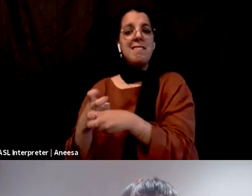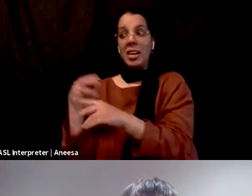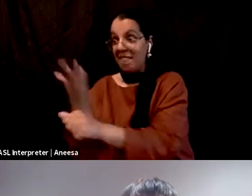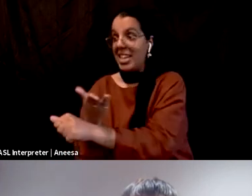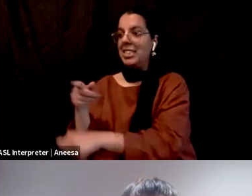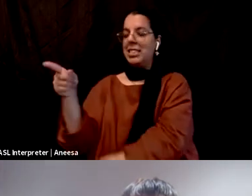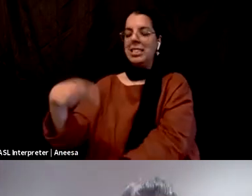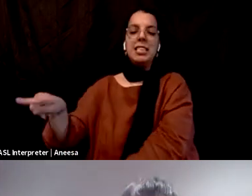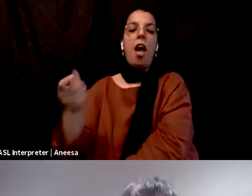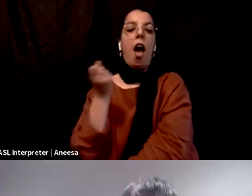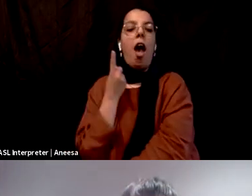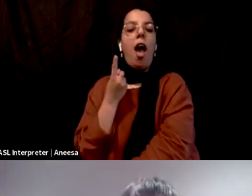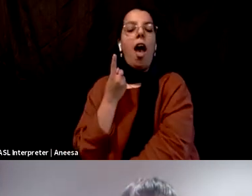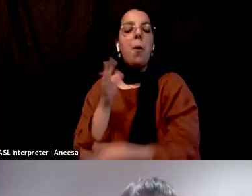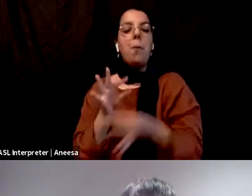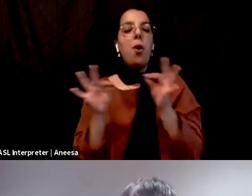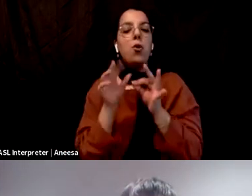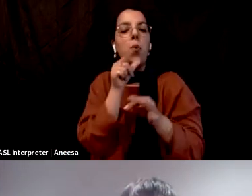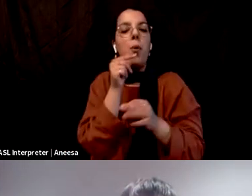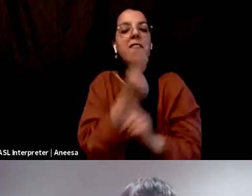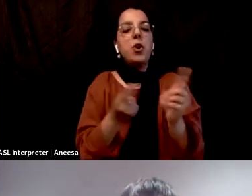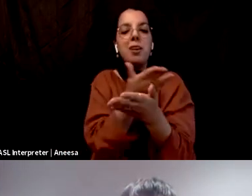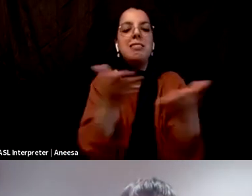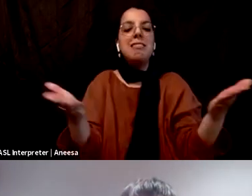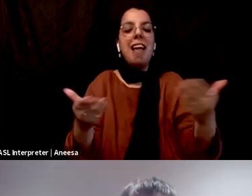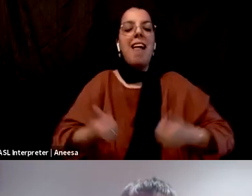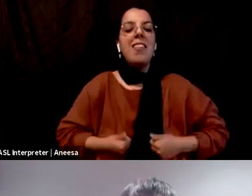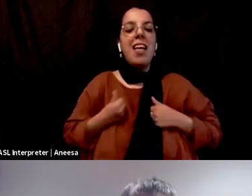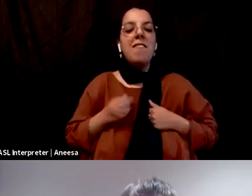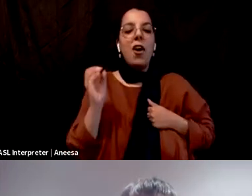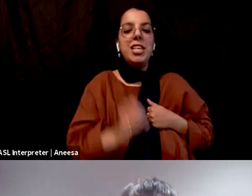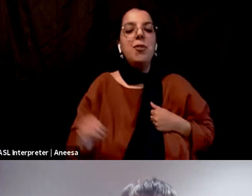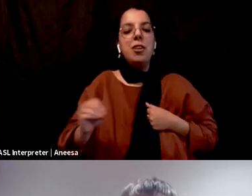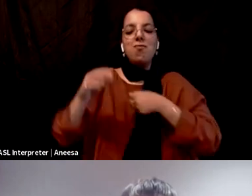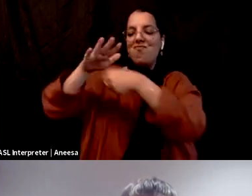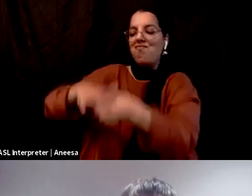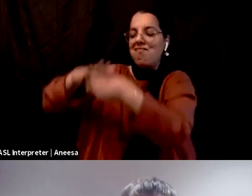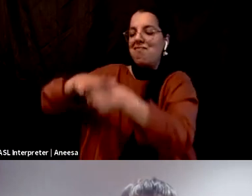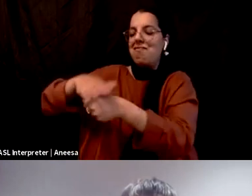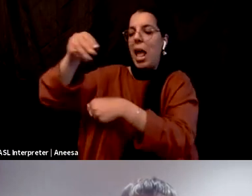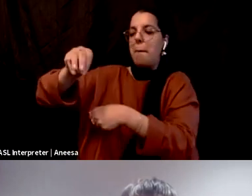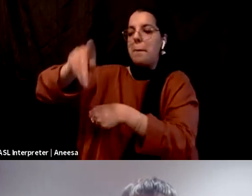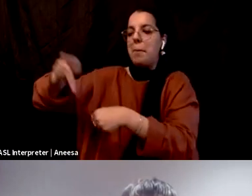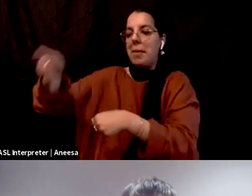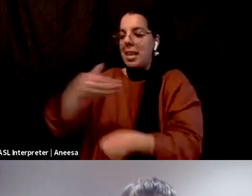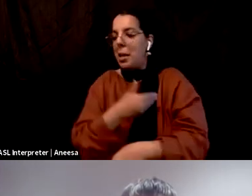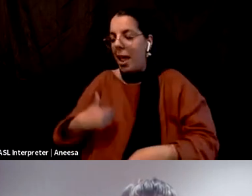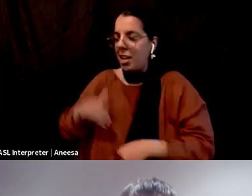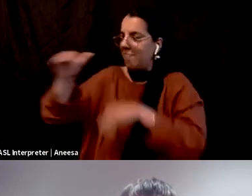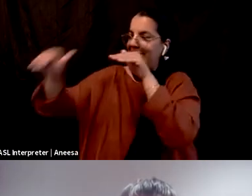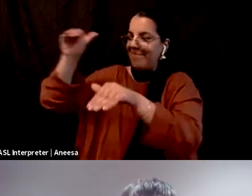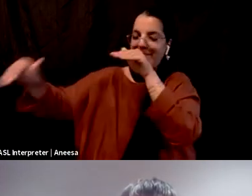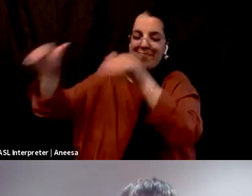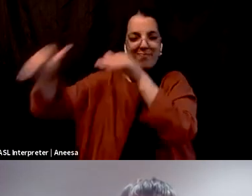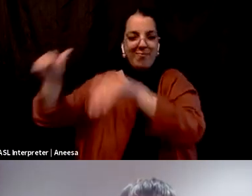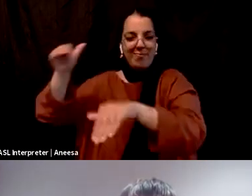takes average citizens to rise up and to keep the pressure on your MPPs, to keep the pressures on your mayors, because, you